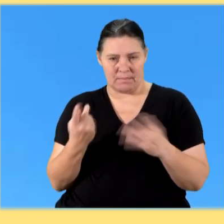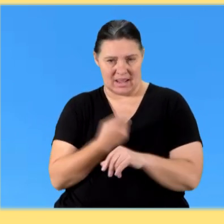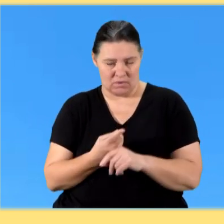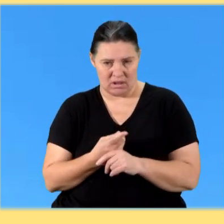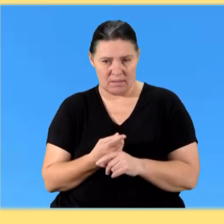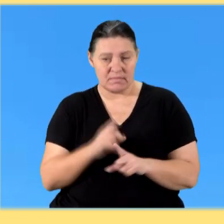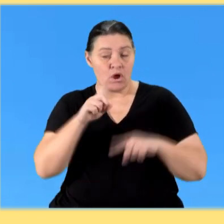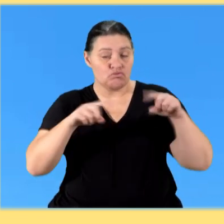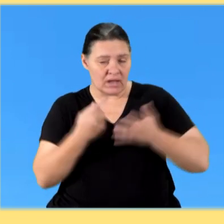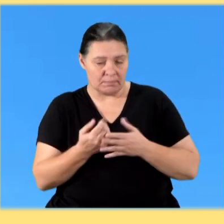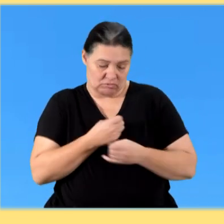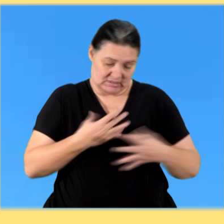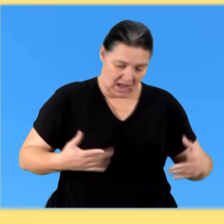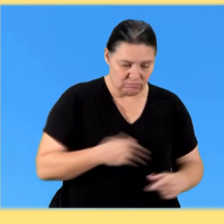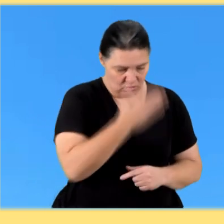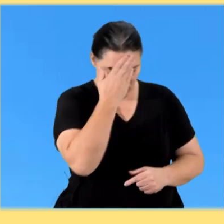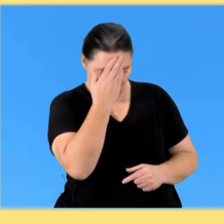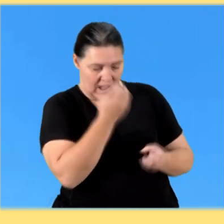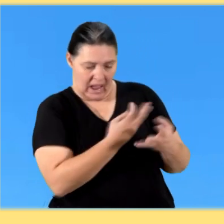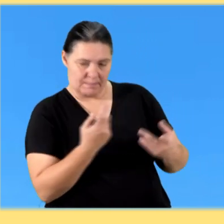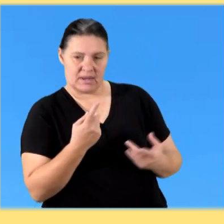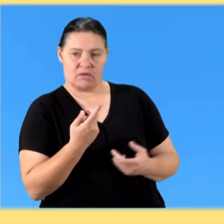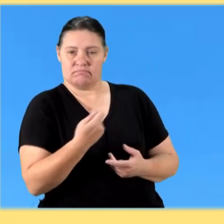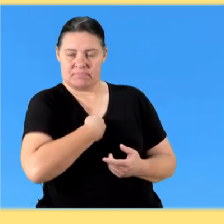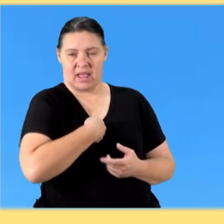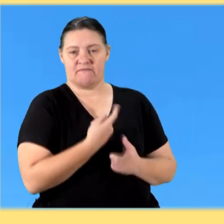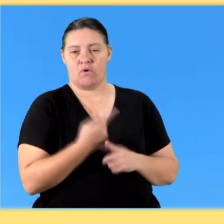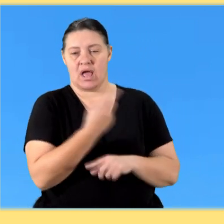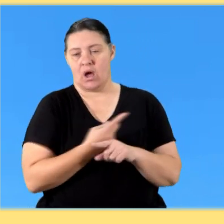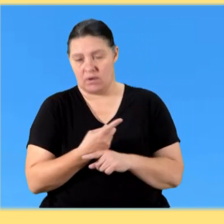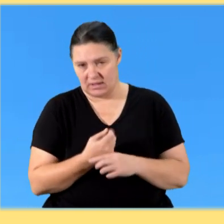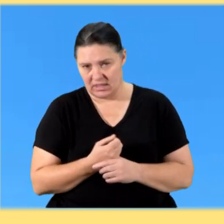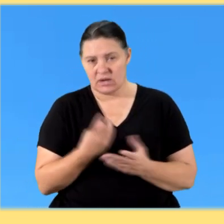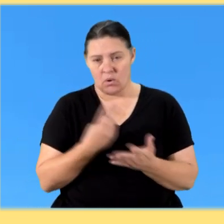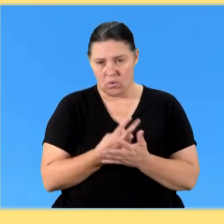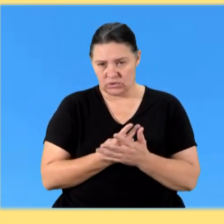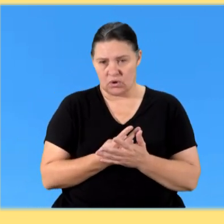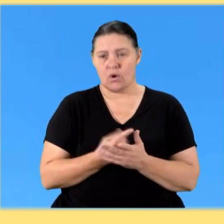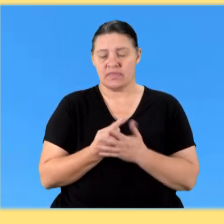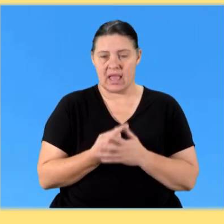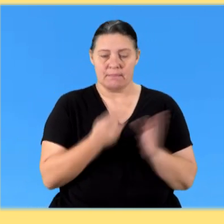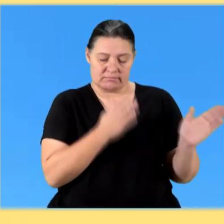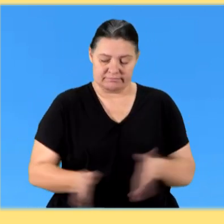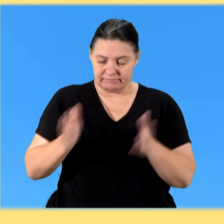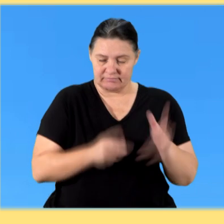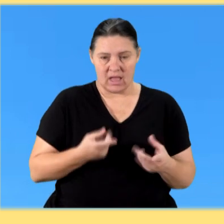The rate is negotiated before the employee starts. Remember, I spoke about the hourly rate as well as the piece rate.